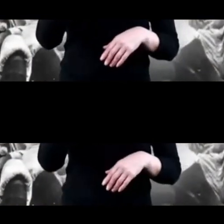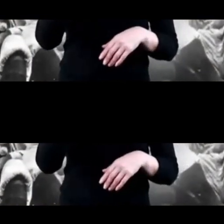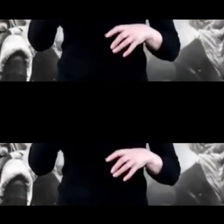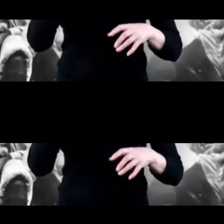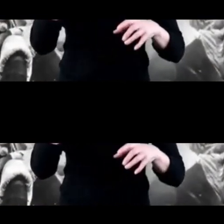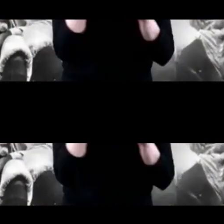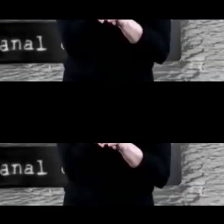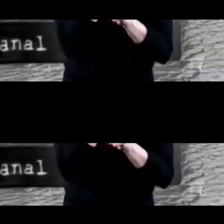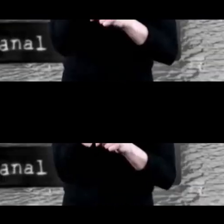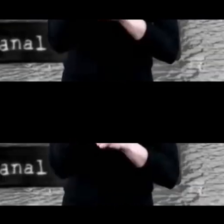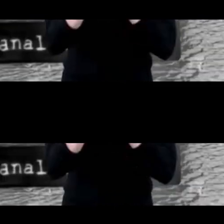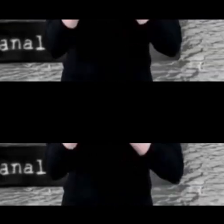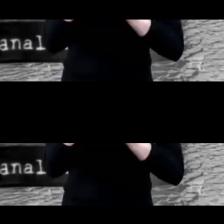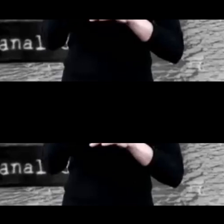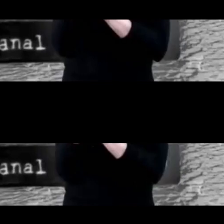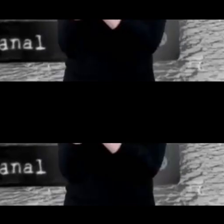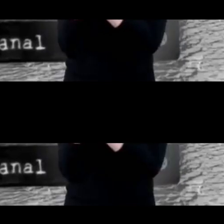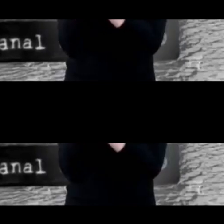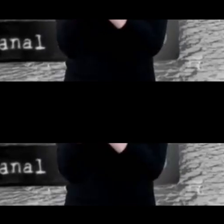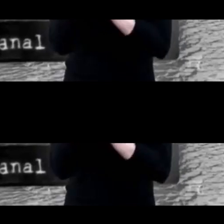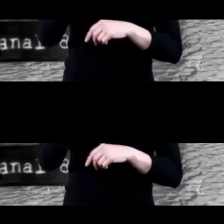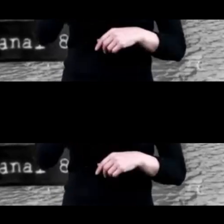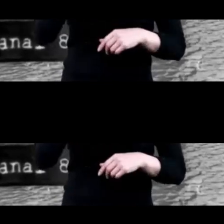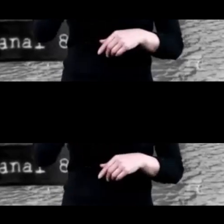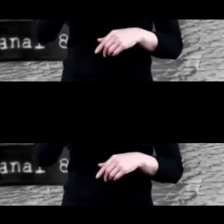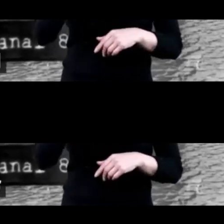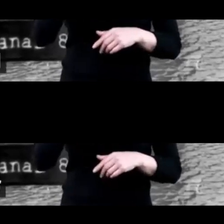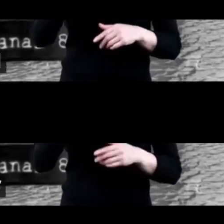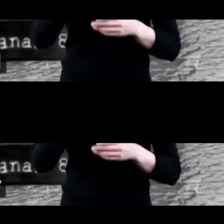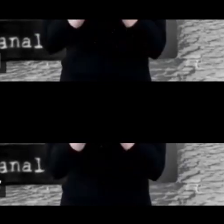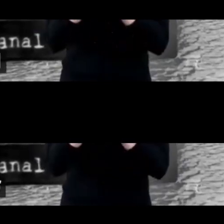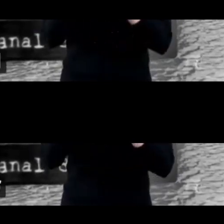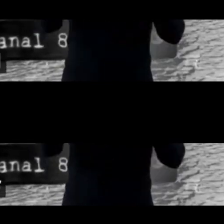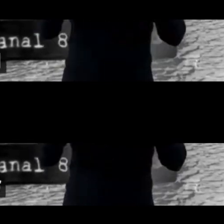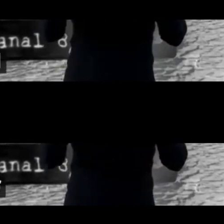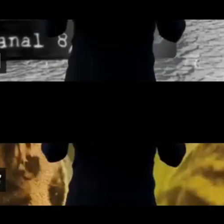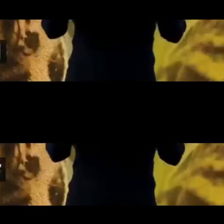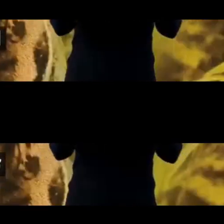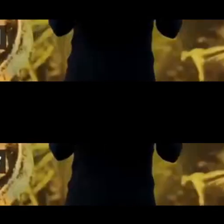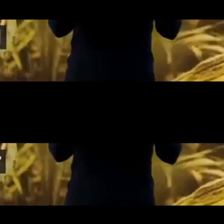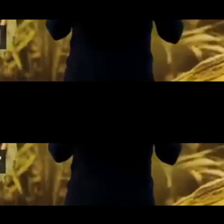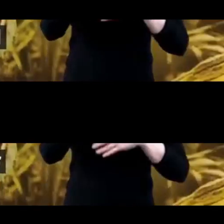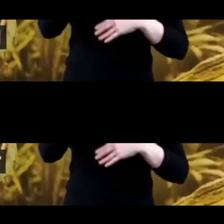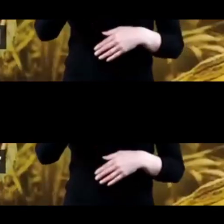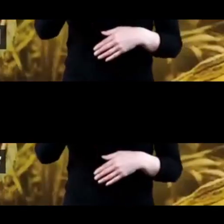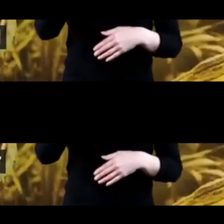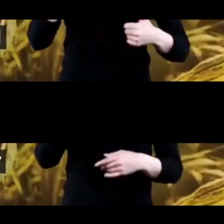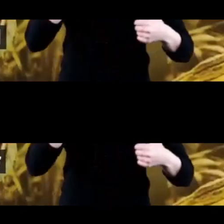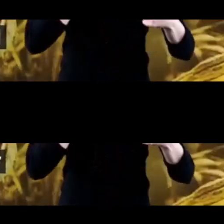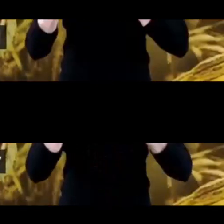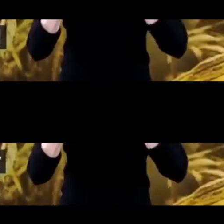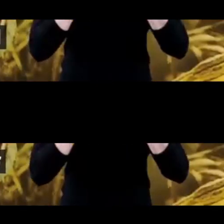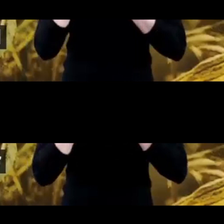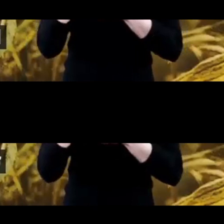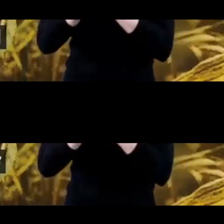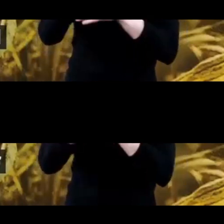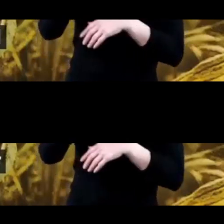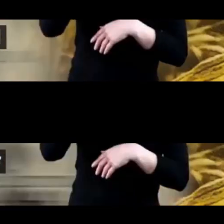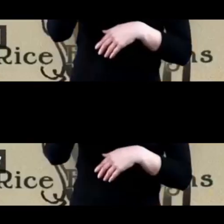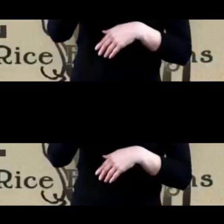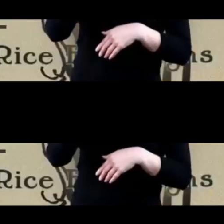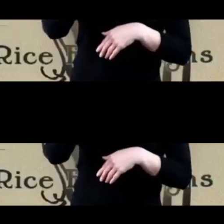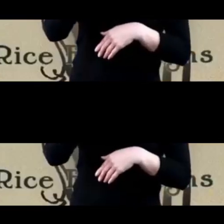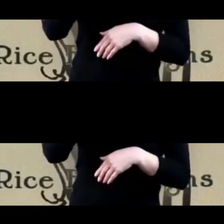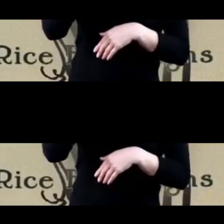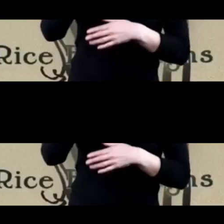World Series. The Panama Canal was completed and opened. Tarzan of the Apes by Edgar